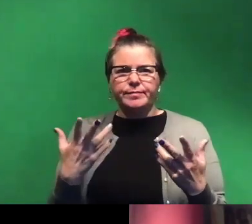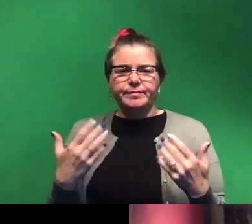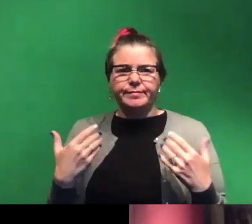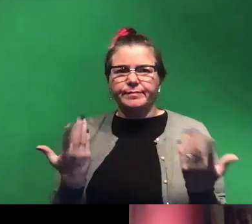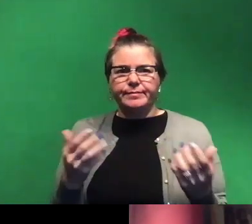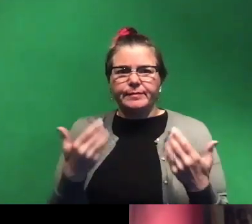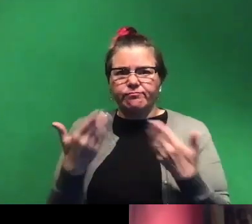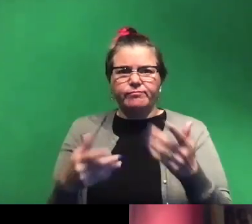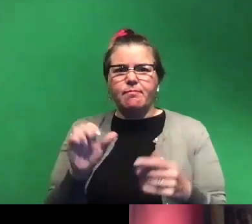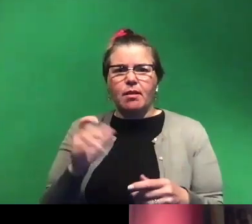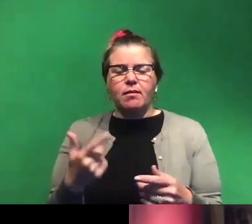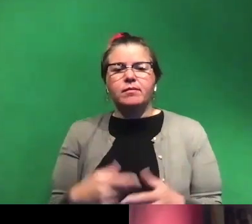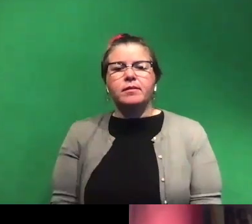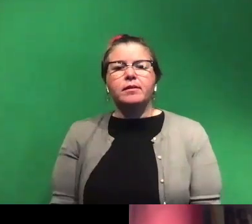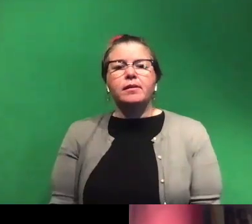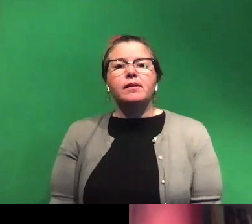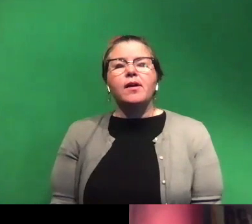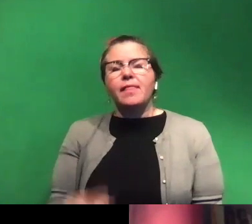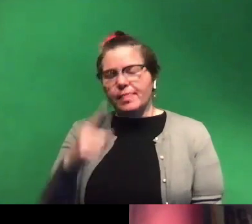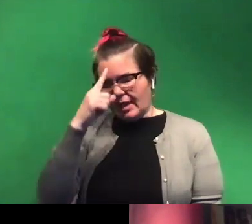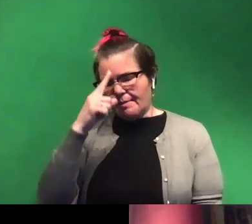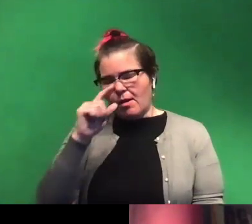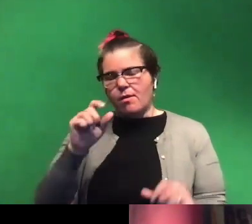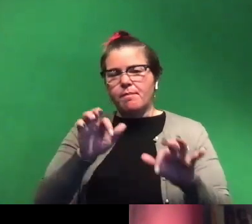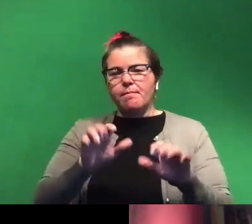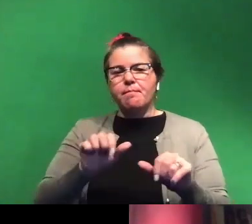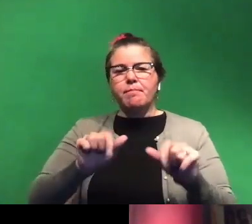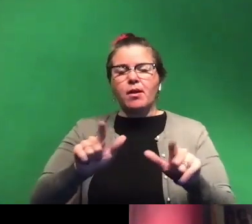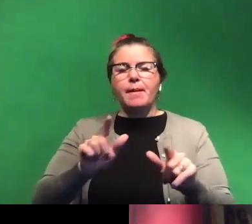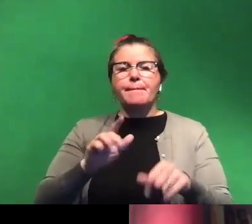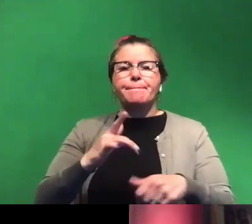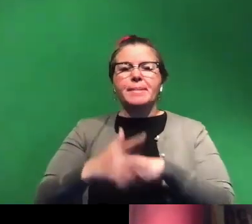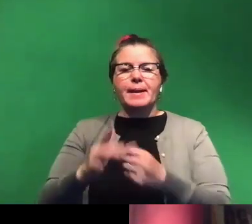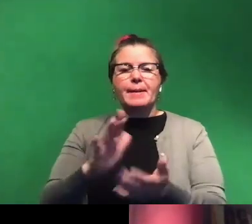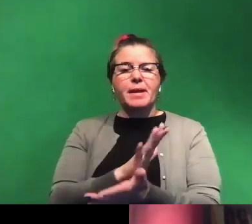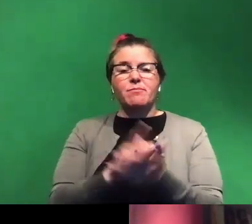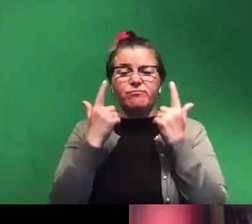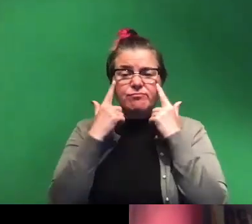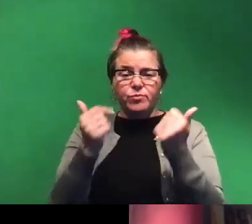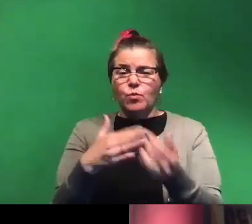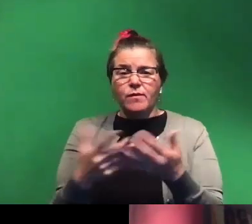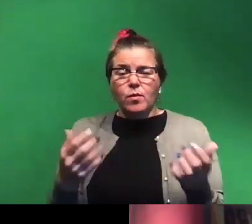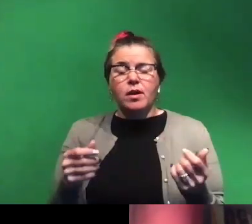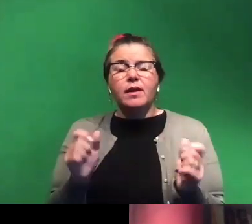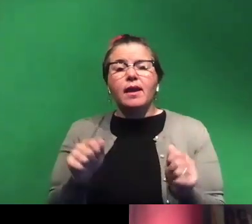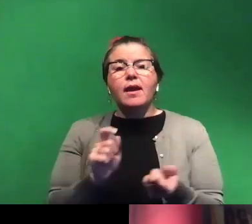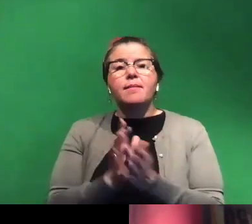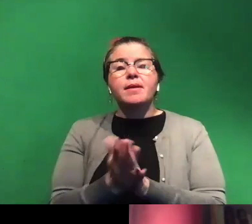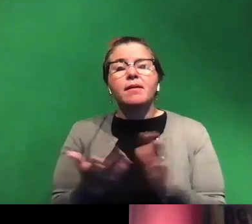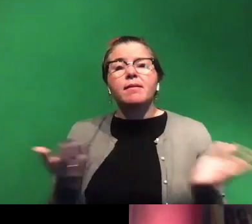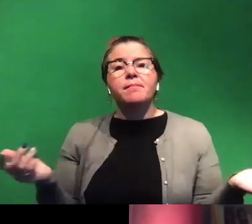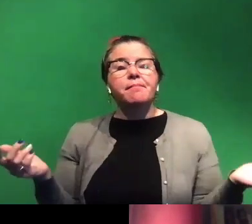think about blogs like a blank sheet of paper, you can do almost anything you want. You can turn it into